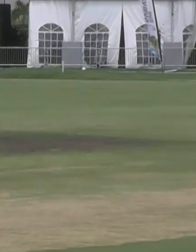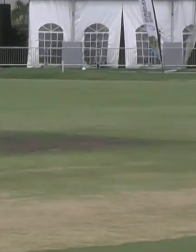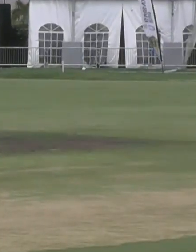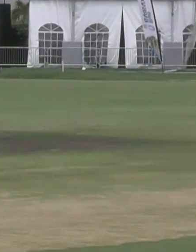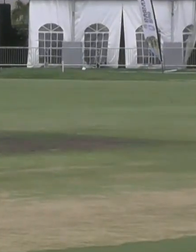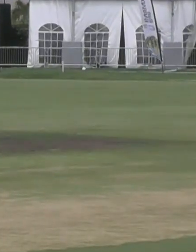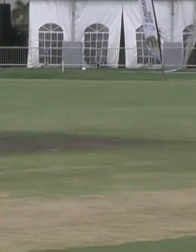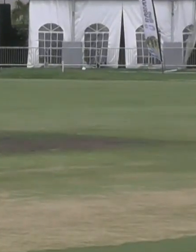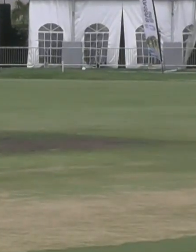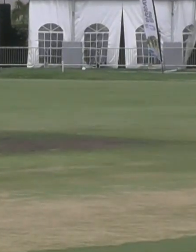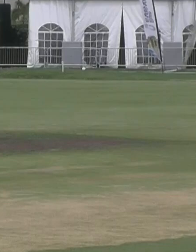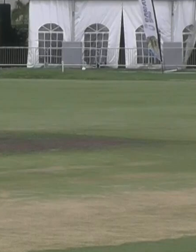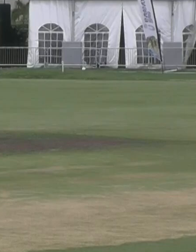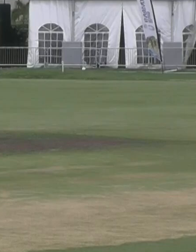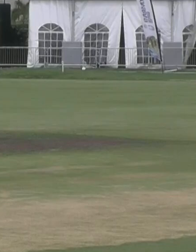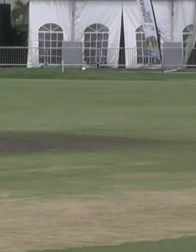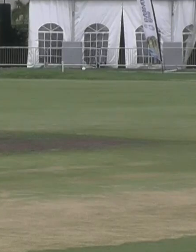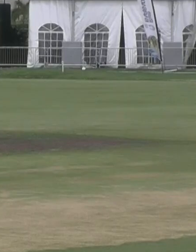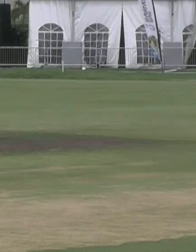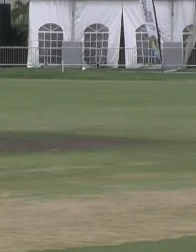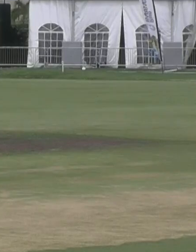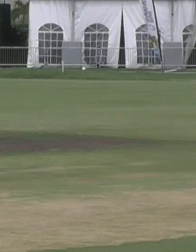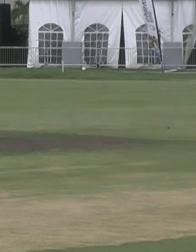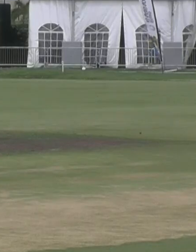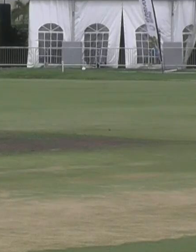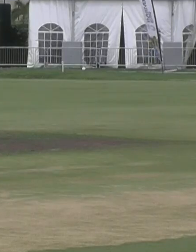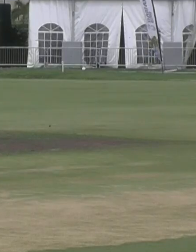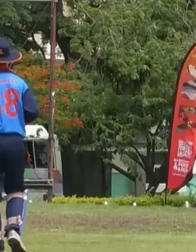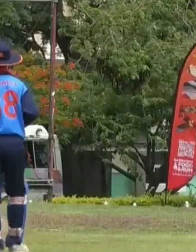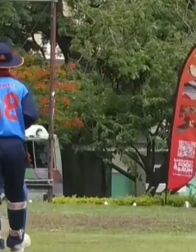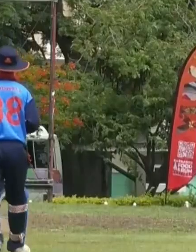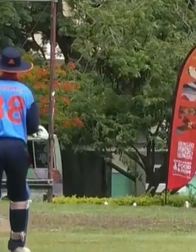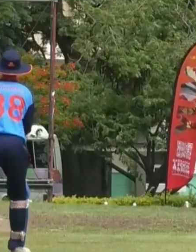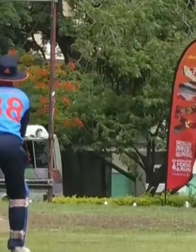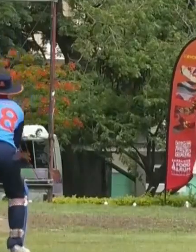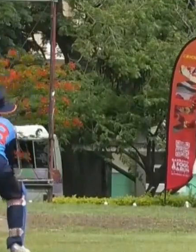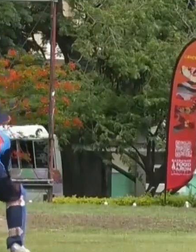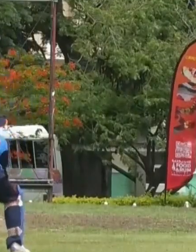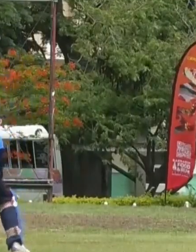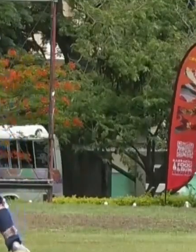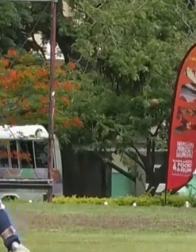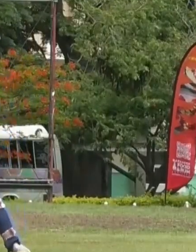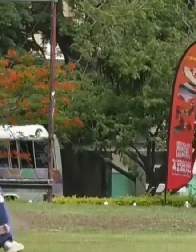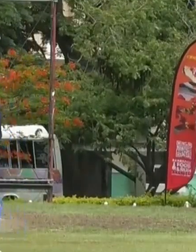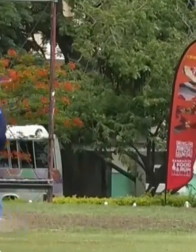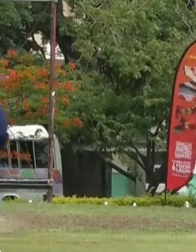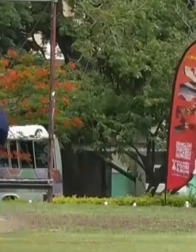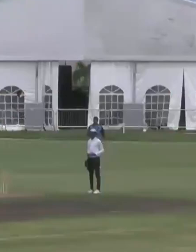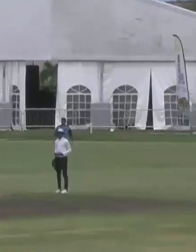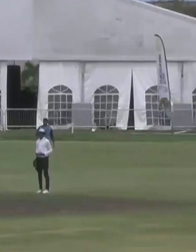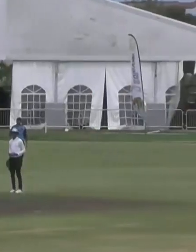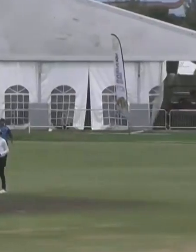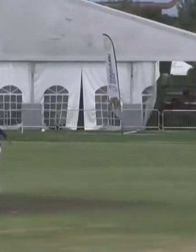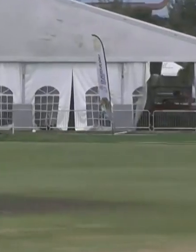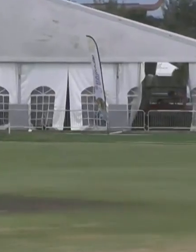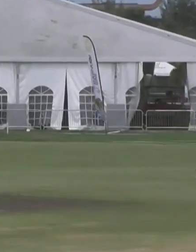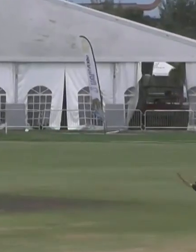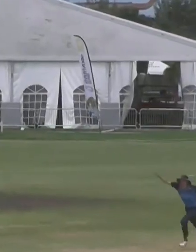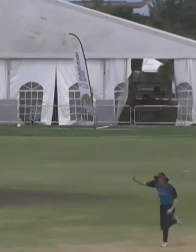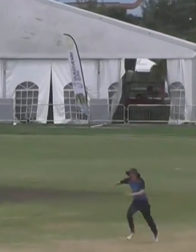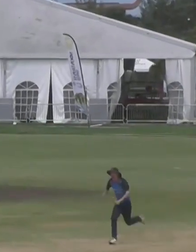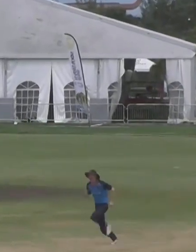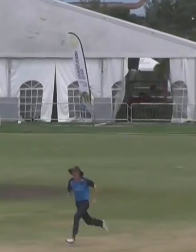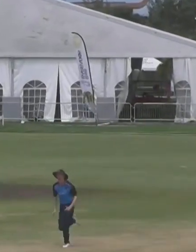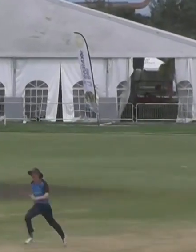Neil Bargamoff. Higgins goes leg before wicket for, and I find like the field placements here for these guys. That one's gone to